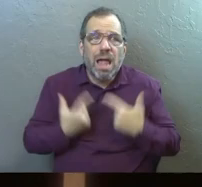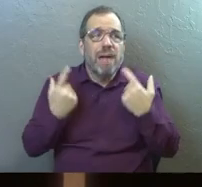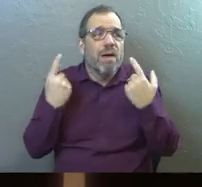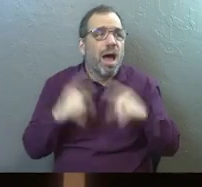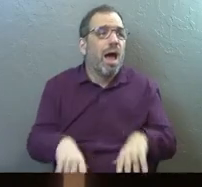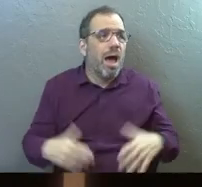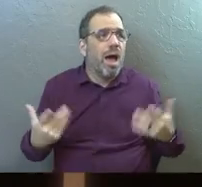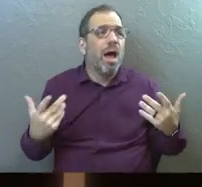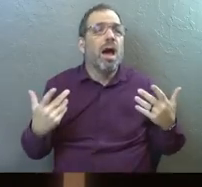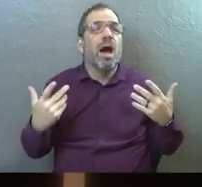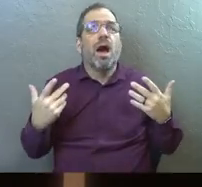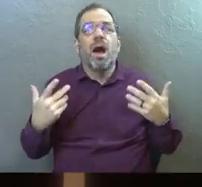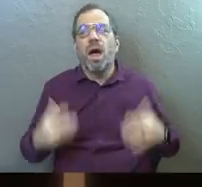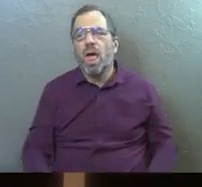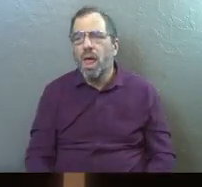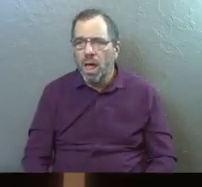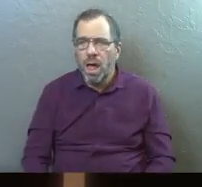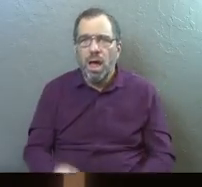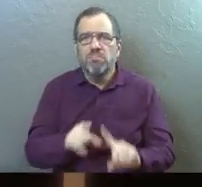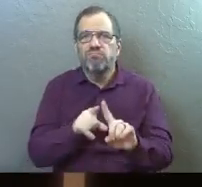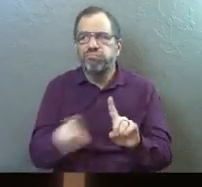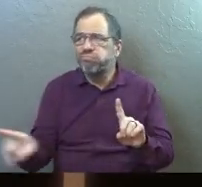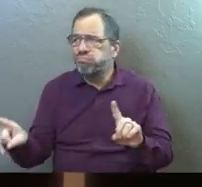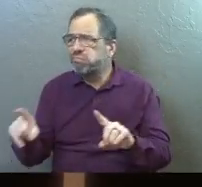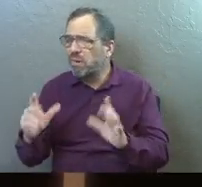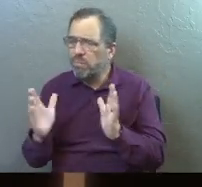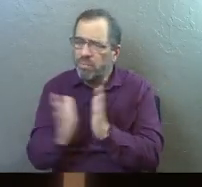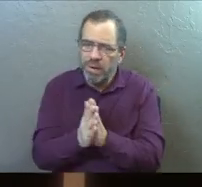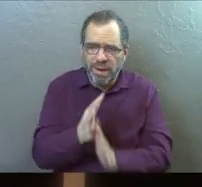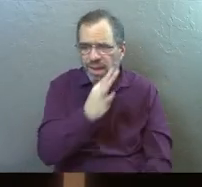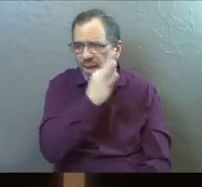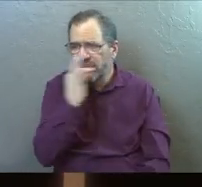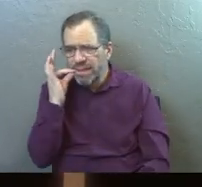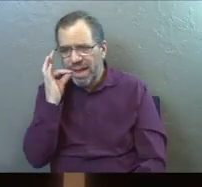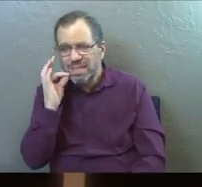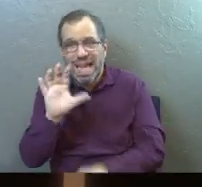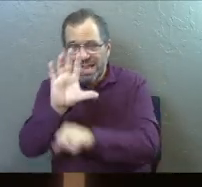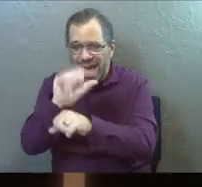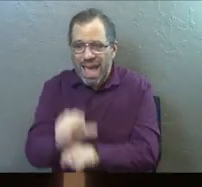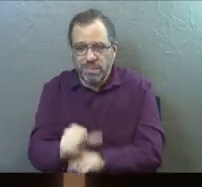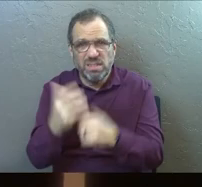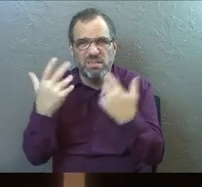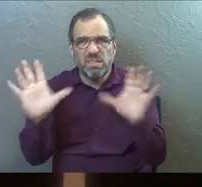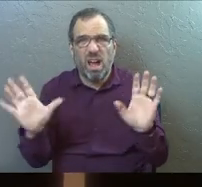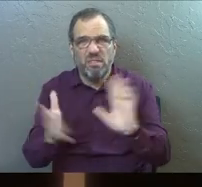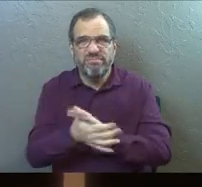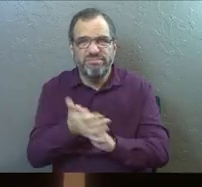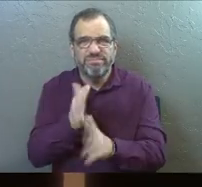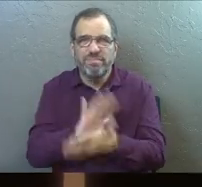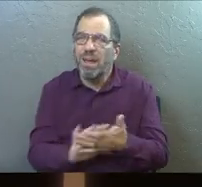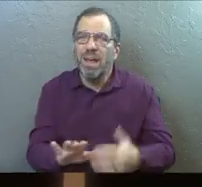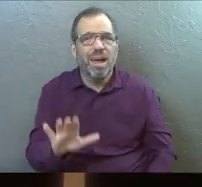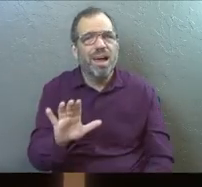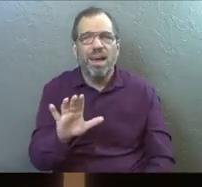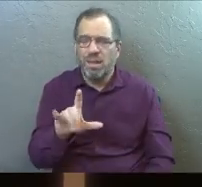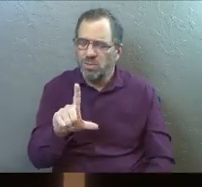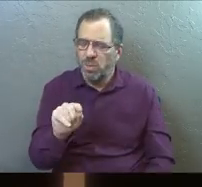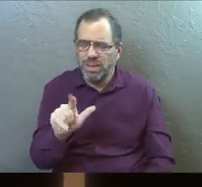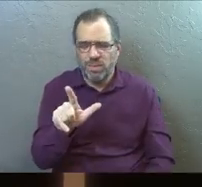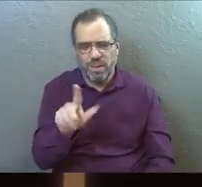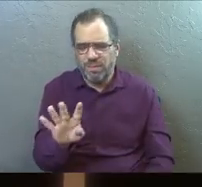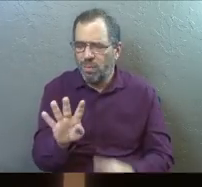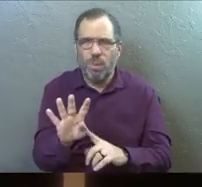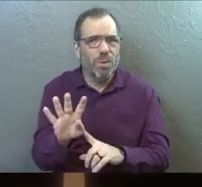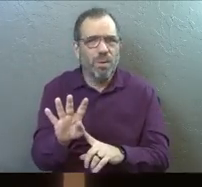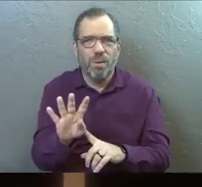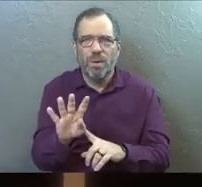happened. And you got away from it. And you got out of the habit. God, 2024, man.